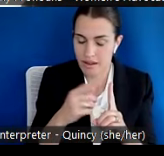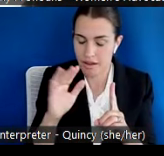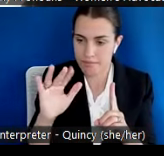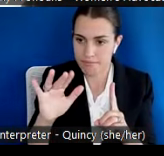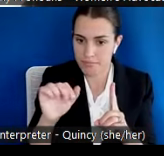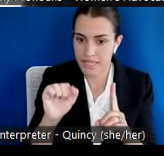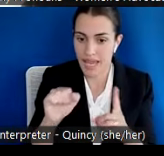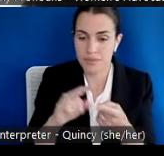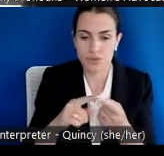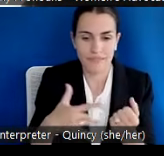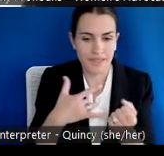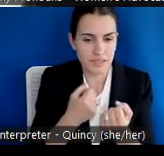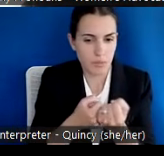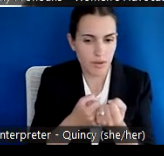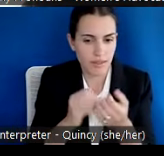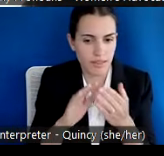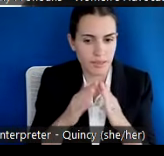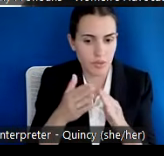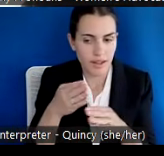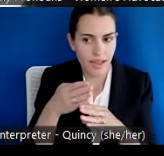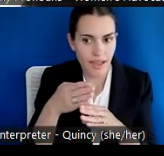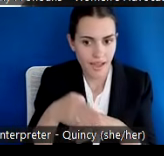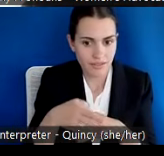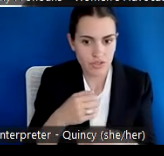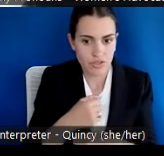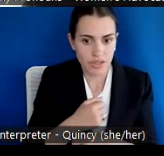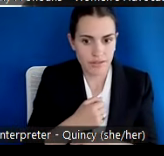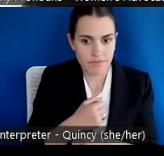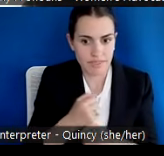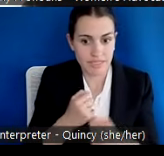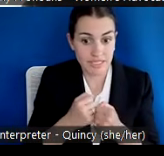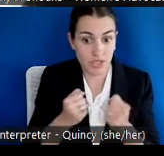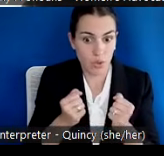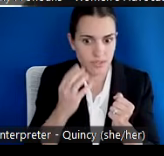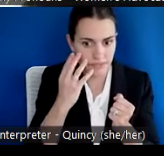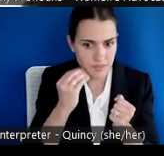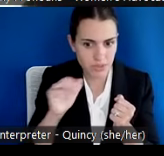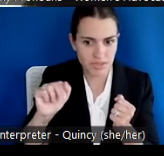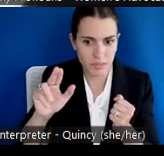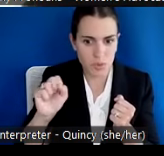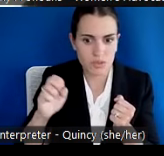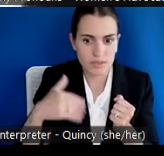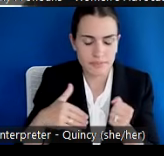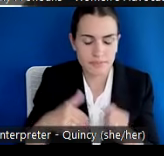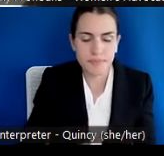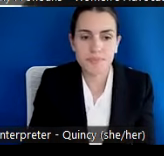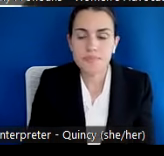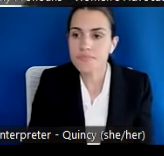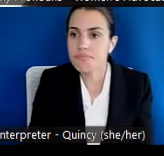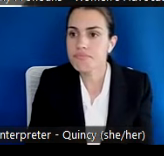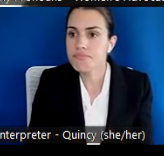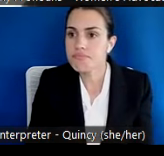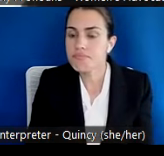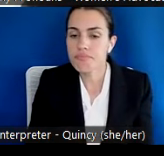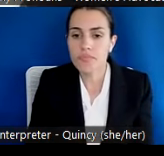feel supported in the community after disclosing that they've experienced abuse. And then we're going to just end on a